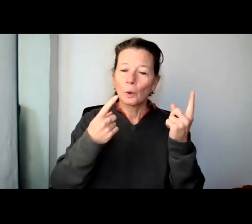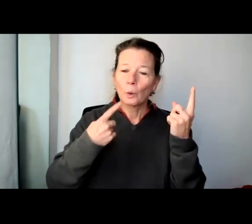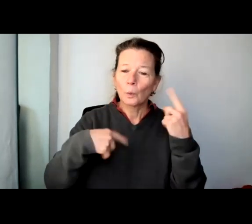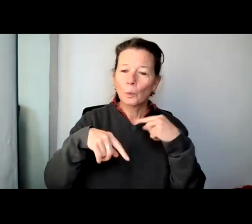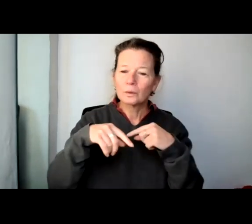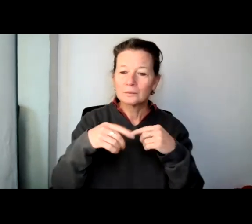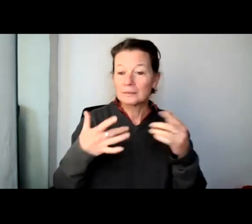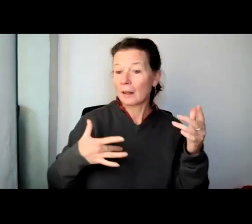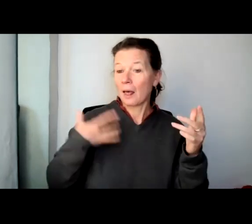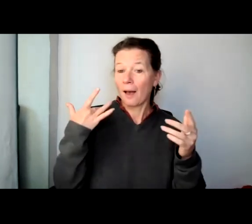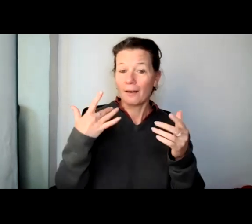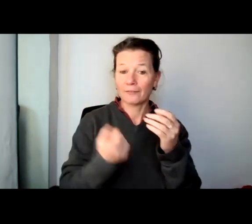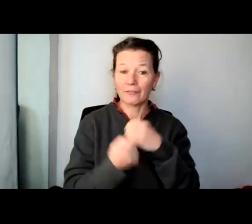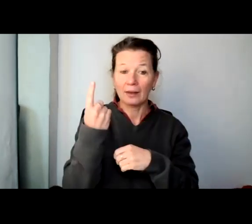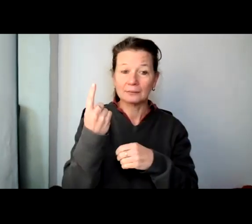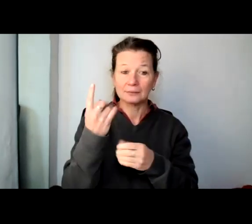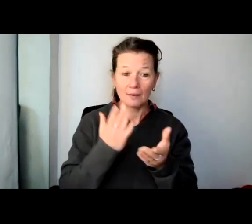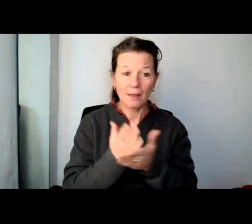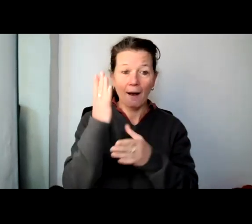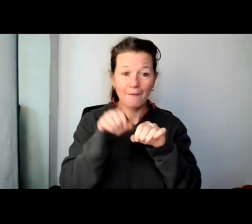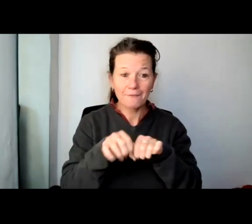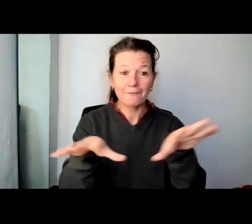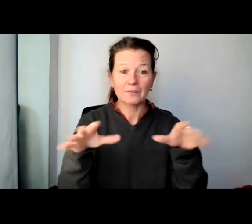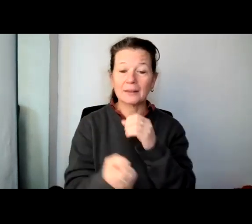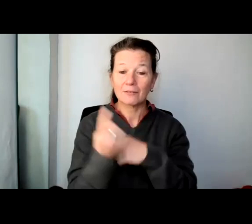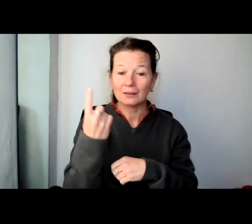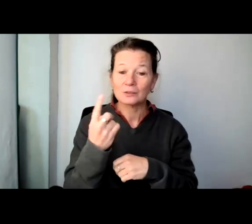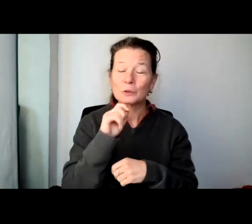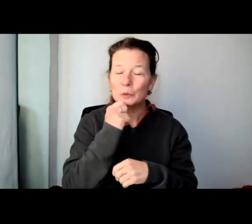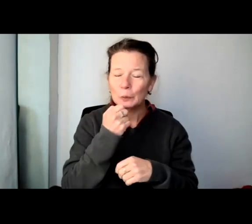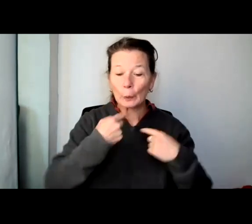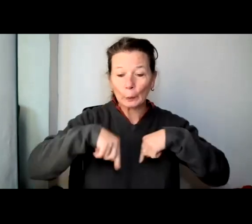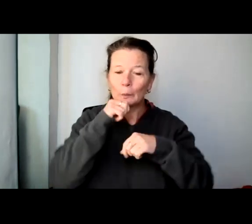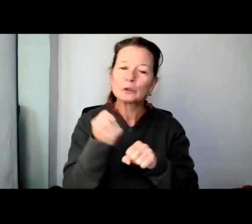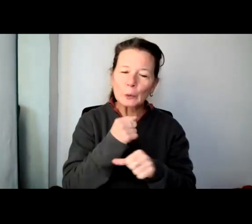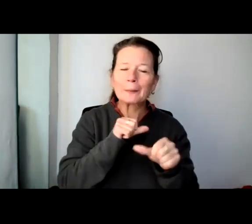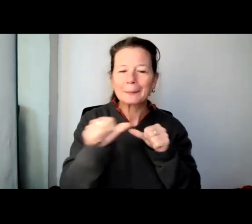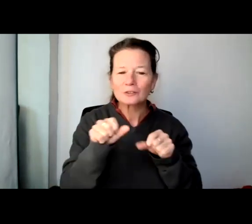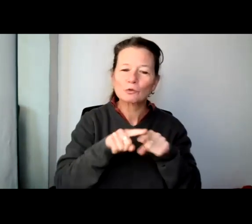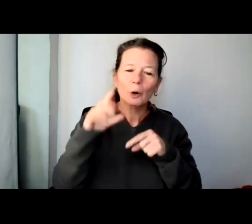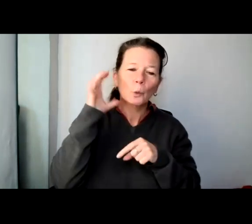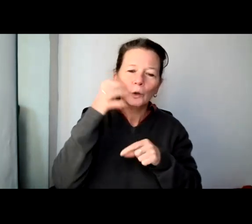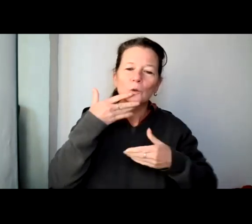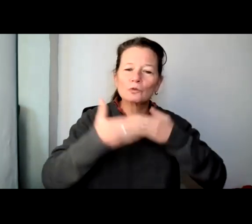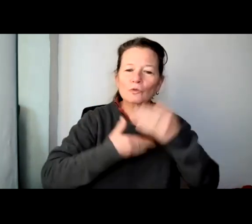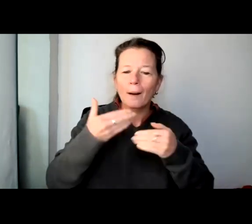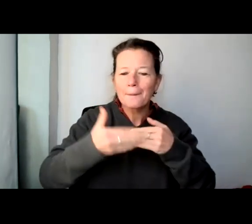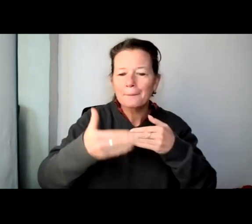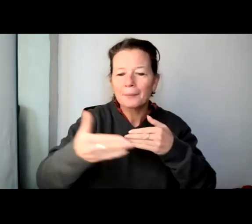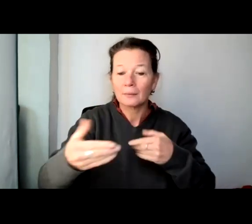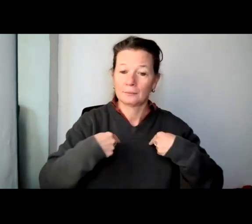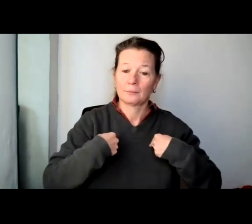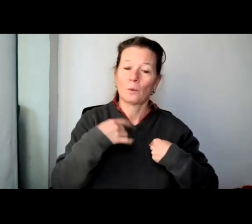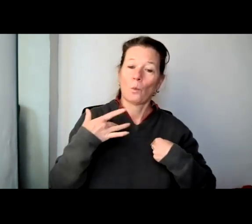It's a live event, so we will do our best to audio describe things as we go along. I'm a white male, I'm